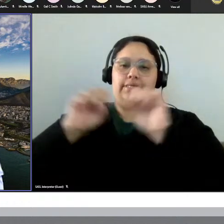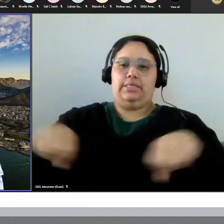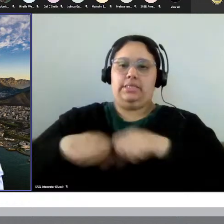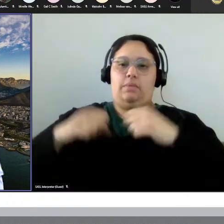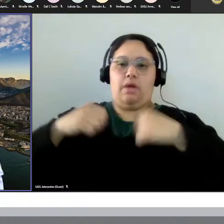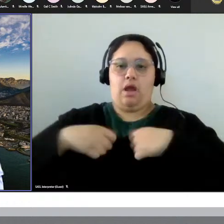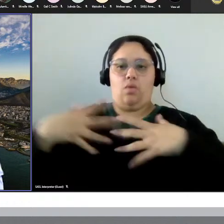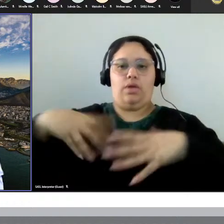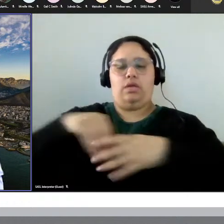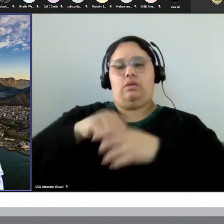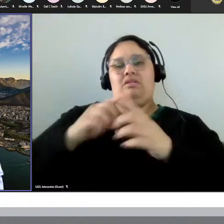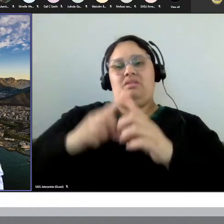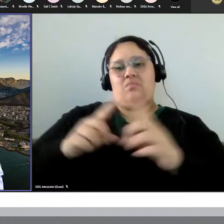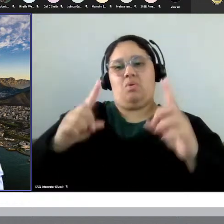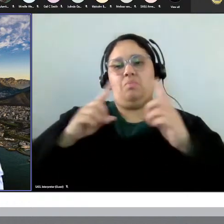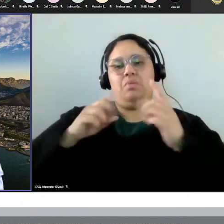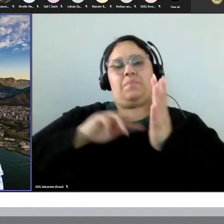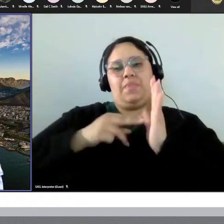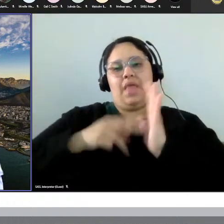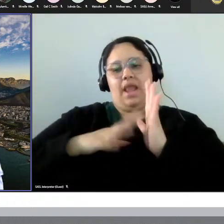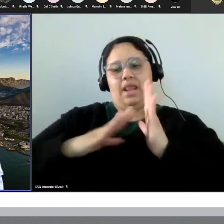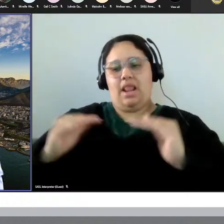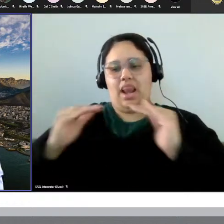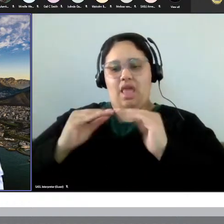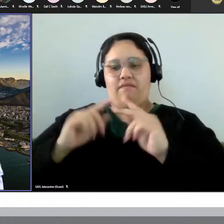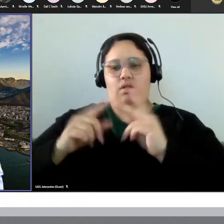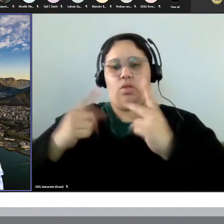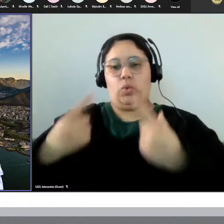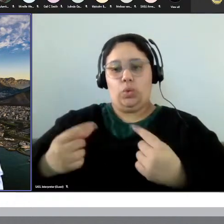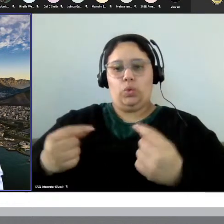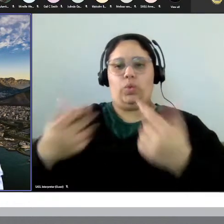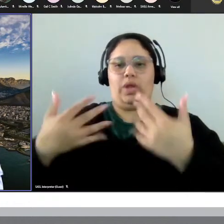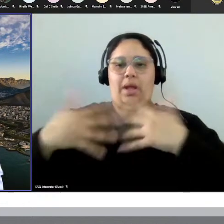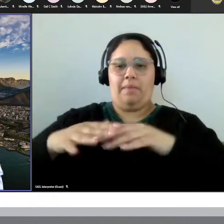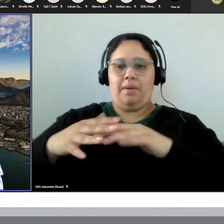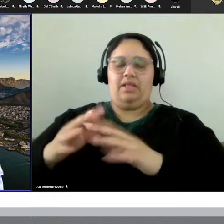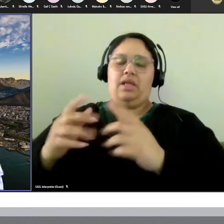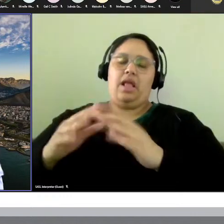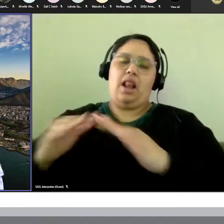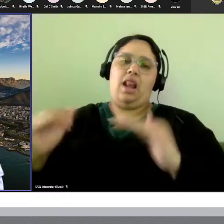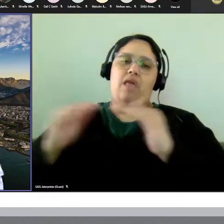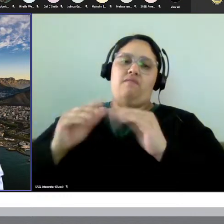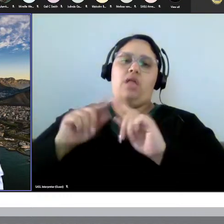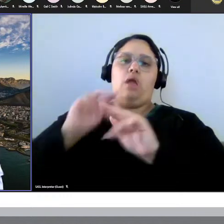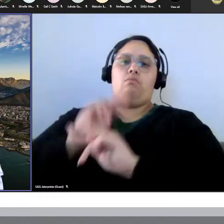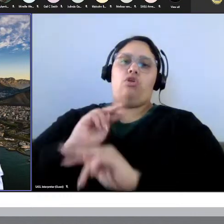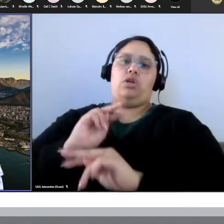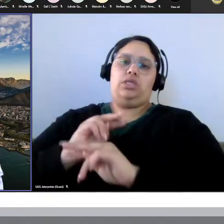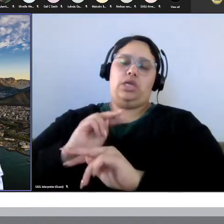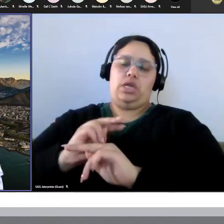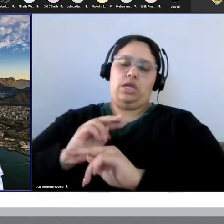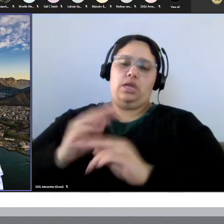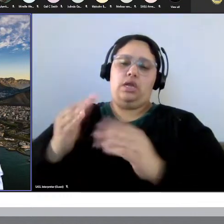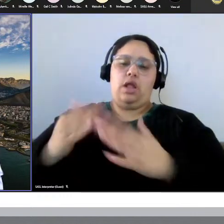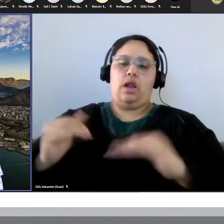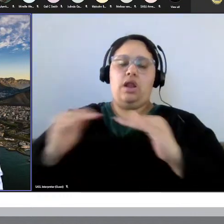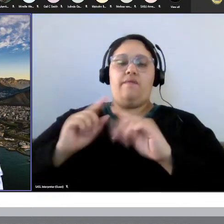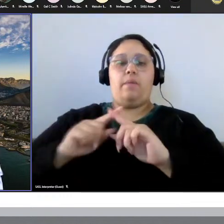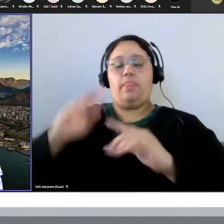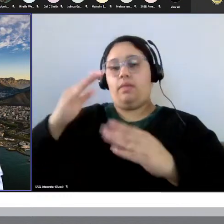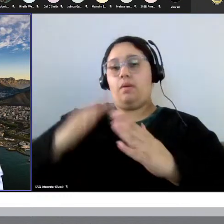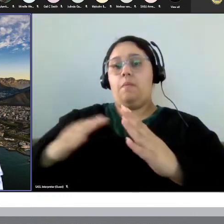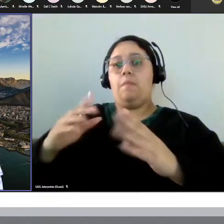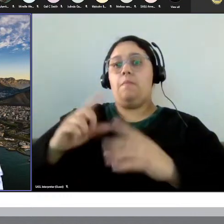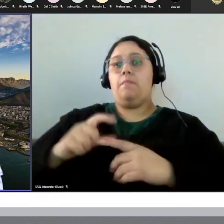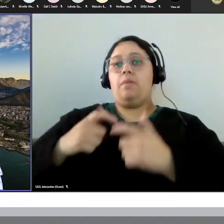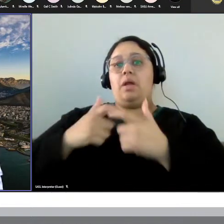the department at the planning level, at the execution level, and at the monitoring level. But I will say that the main reason for this